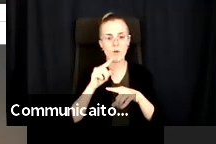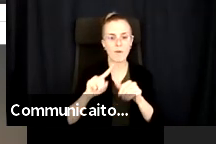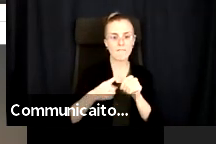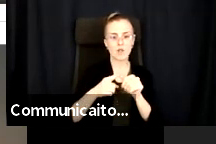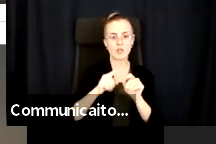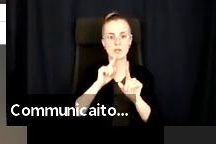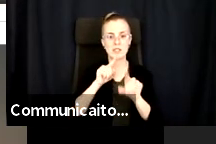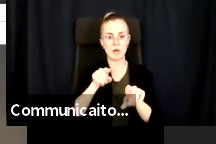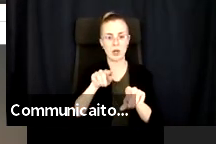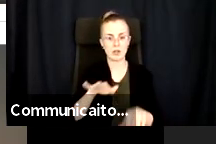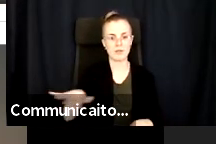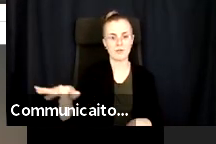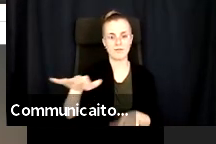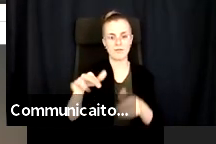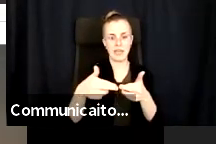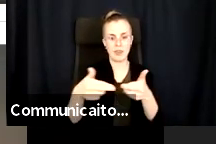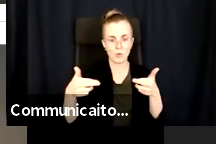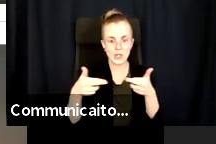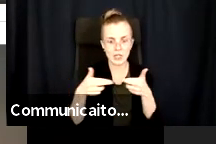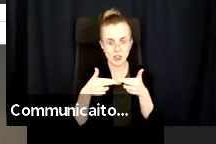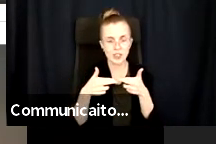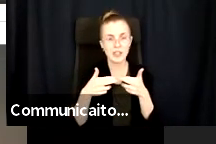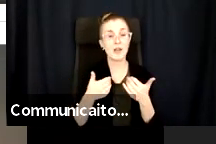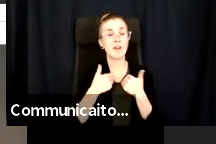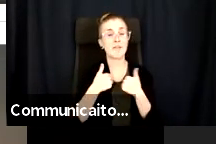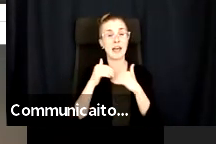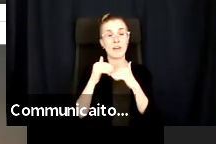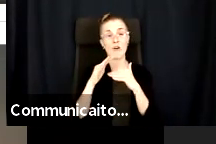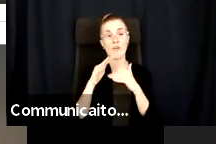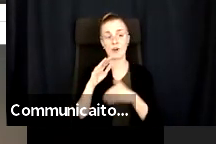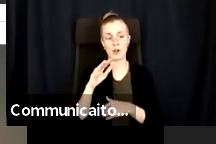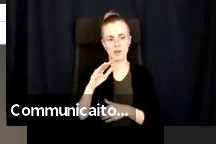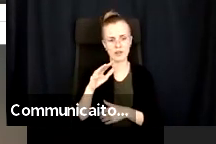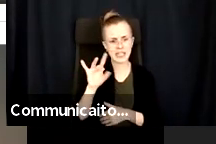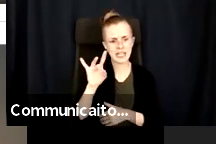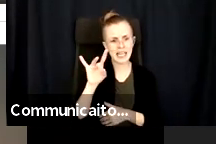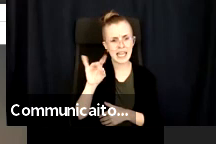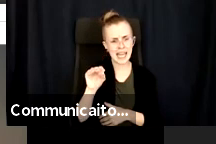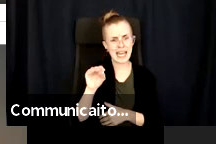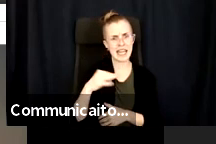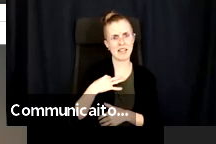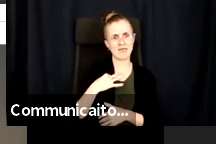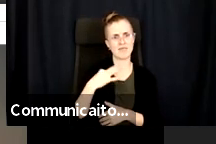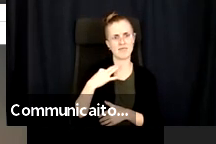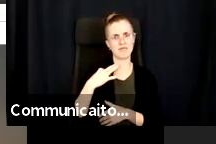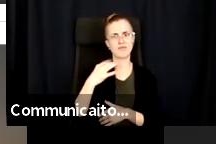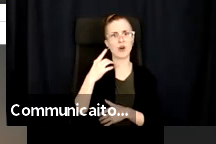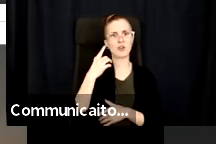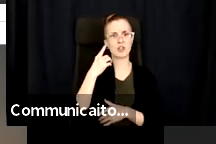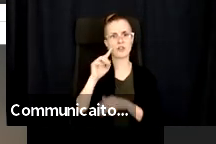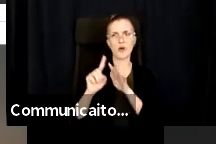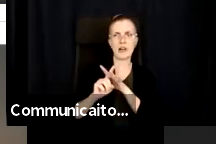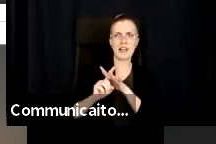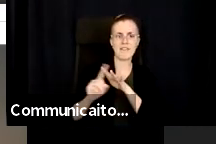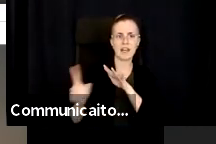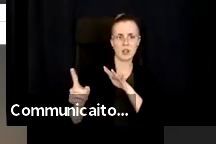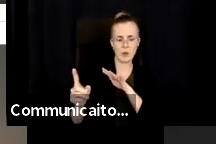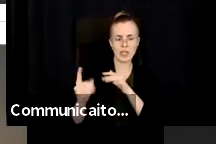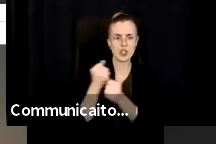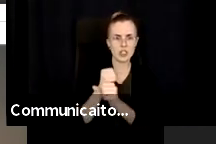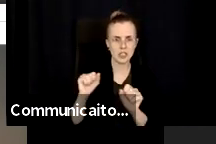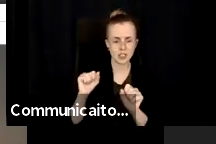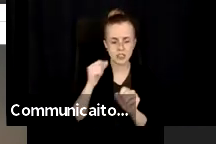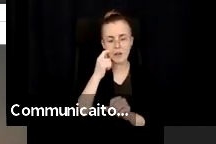80 evacuation hub volunteers. We're especially busy this year as we've been asked to provide